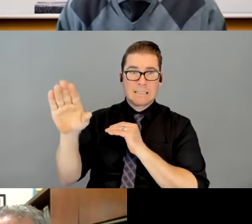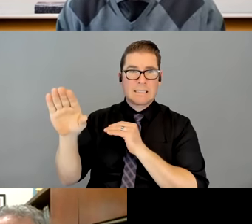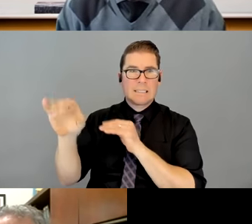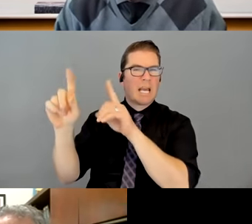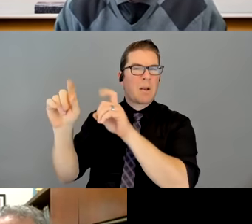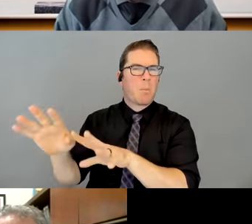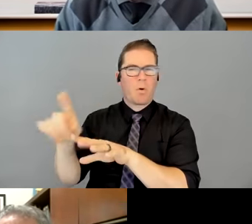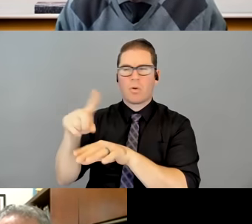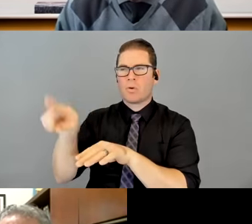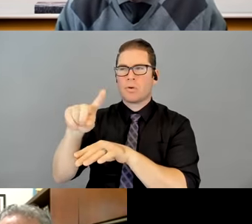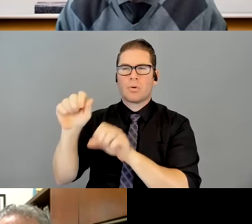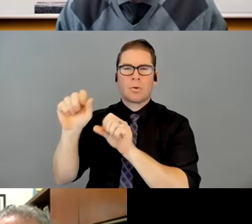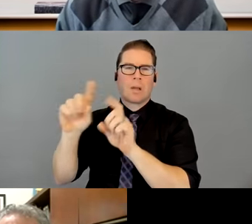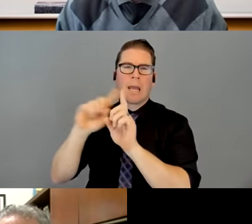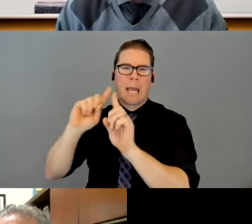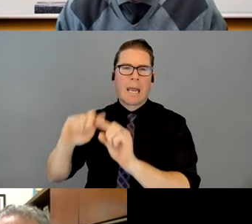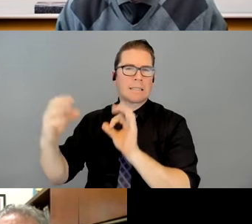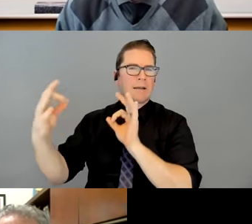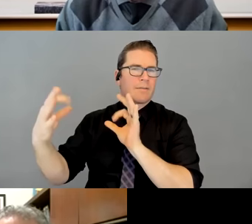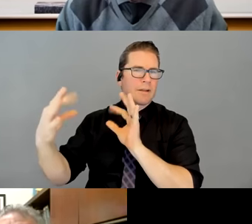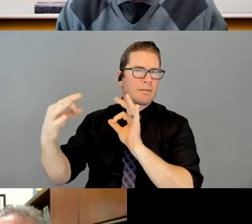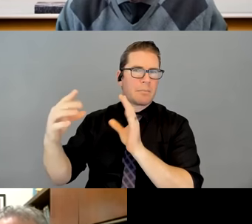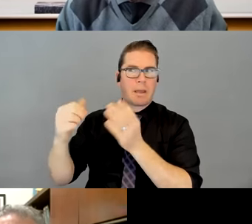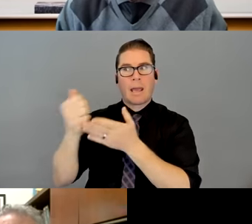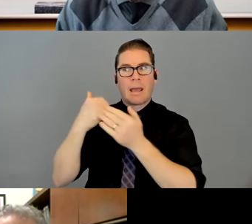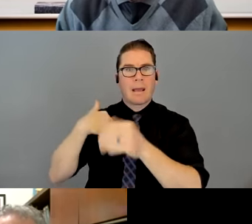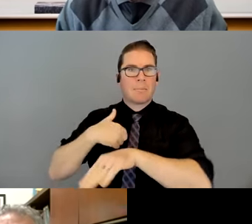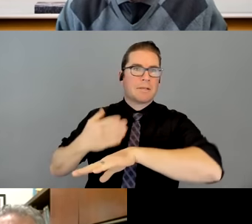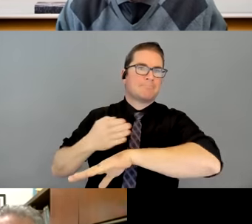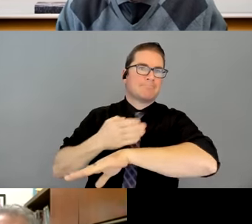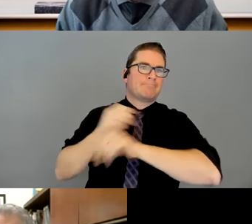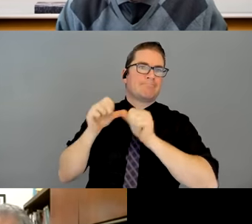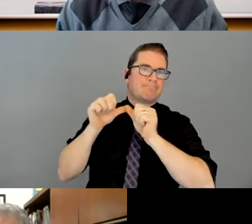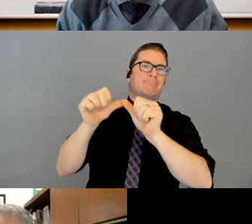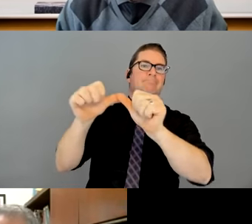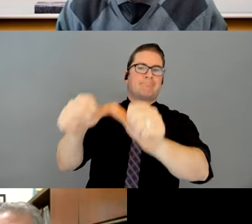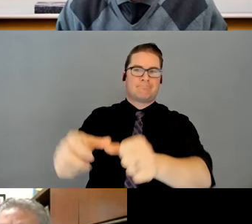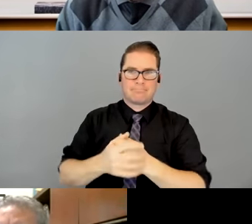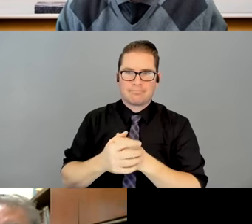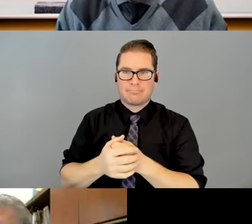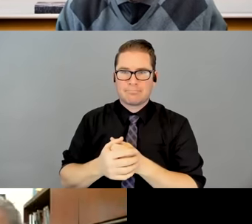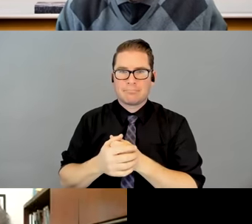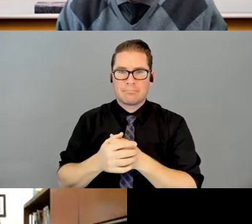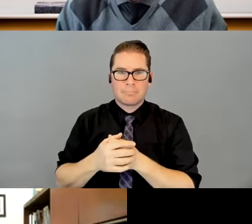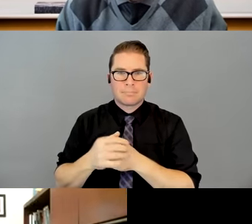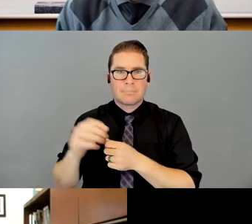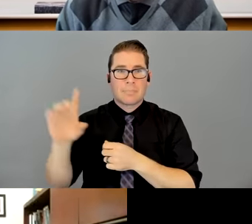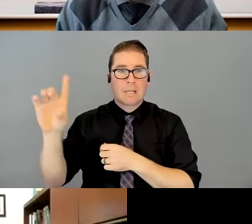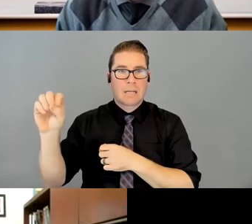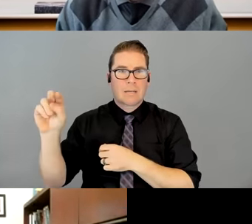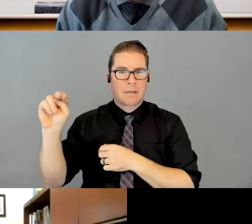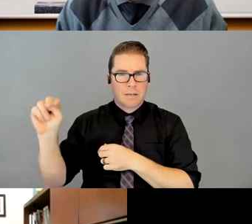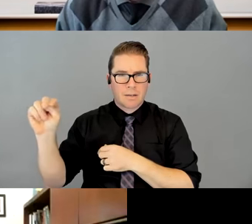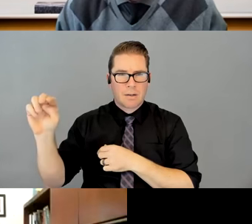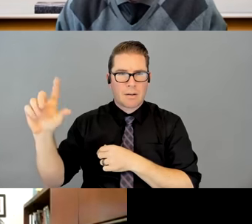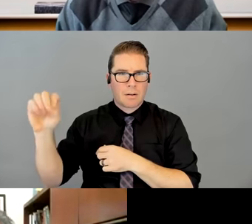Continuous improvement. Absolutely. I'm glad you said that. It's one of the things that I wanted to